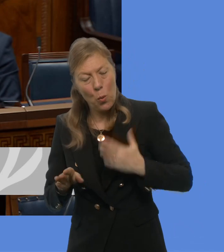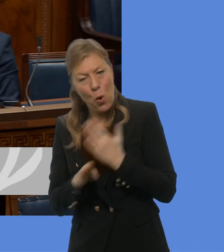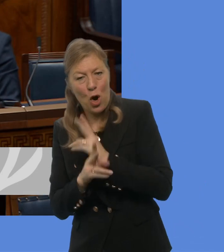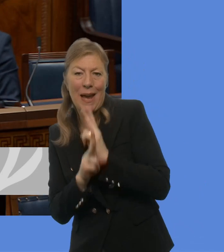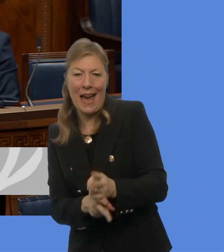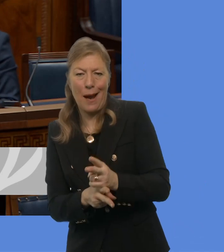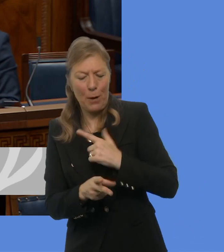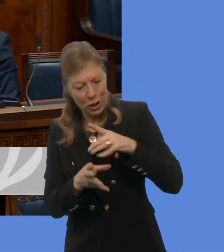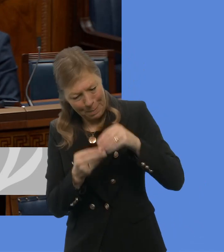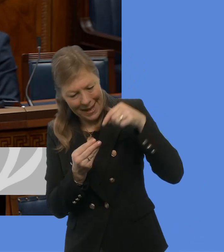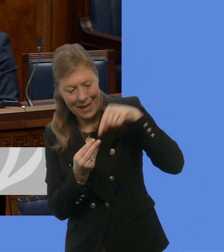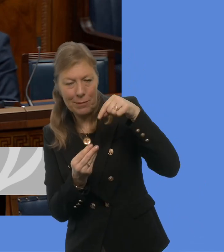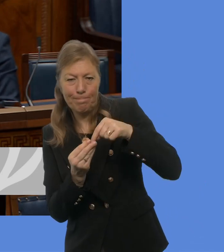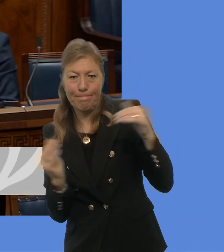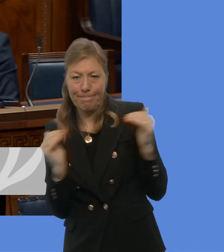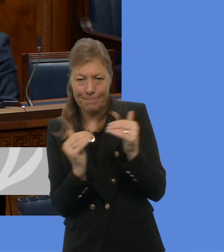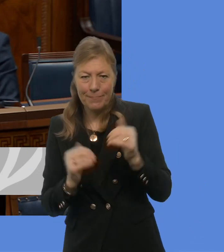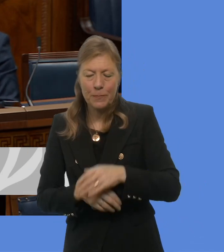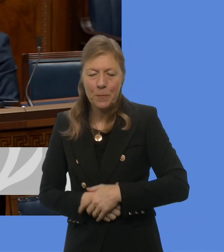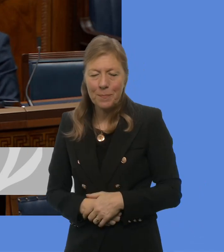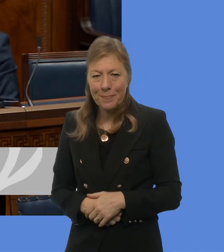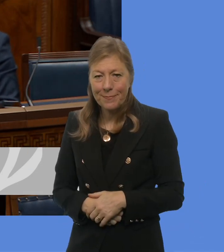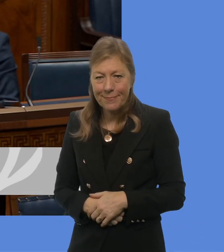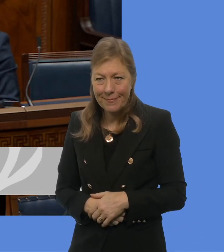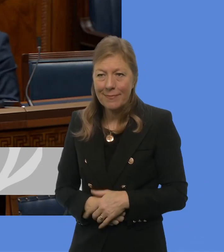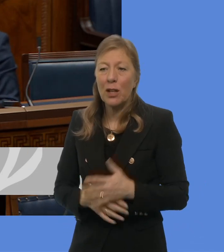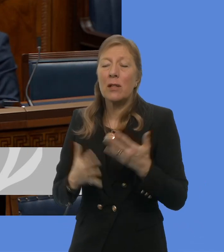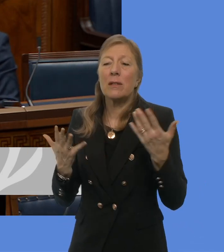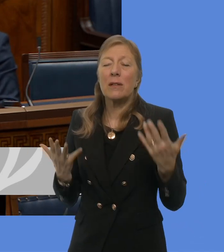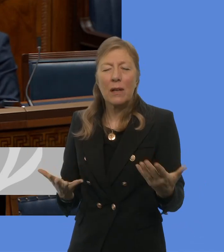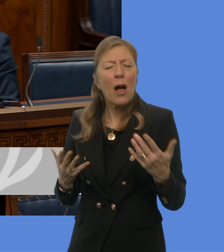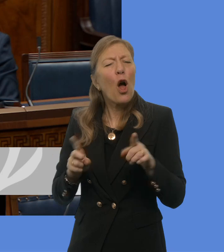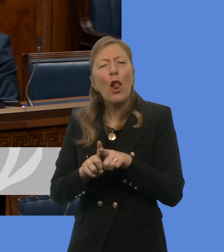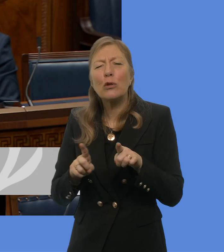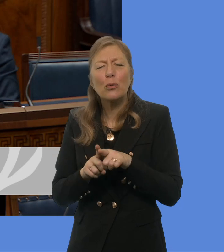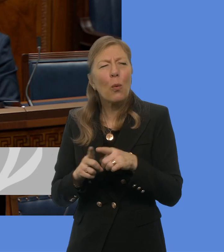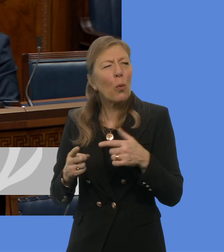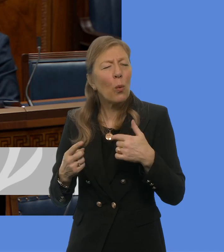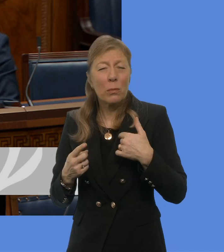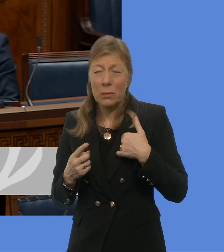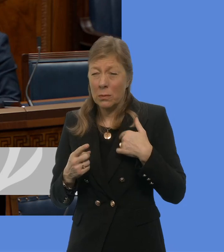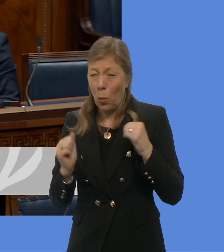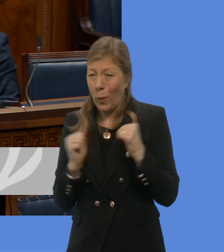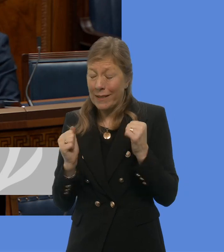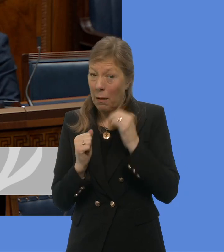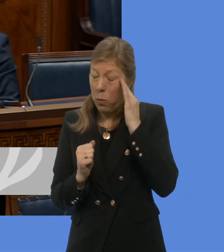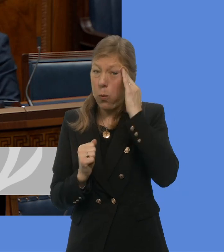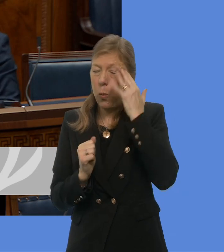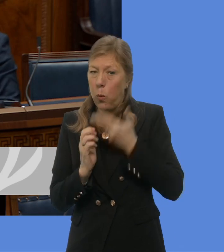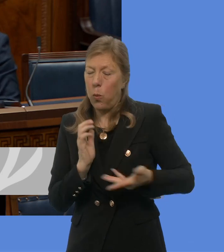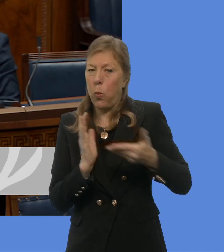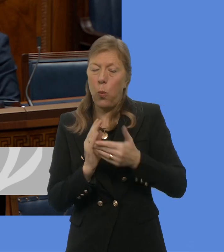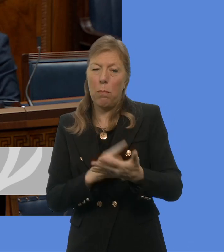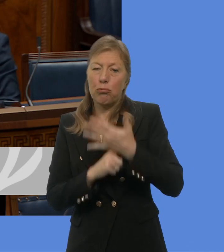And with that blank sheet approach to pressures within our EDs, not just winter pressures, which I now call additional winter